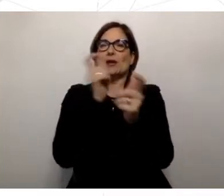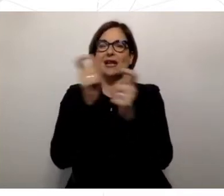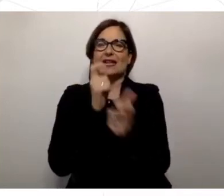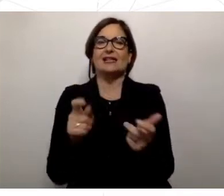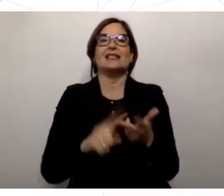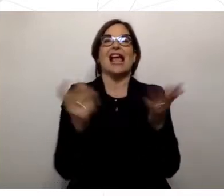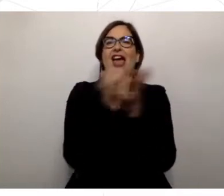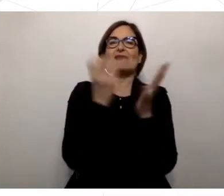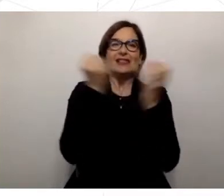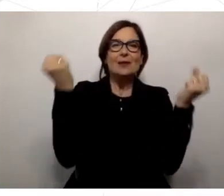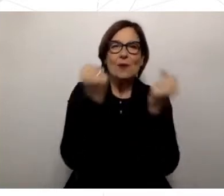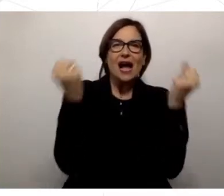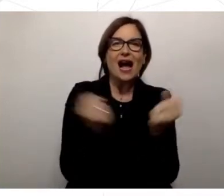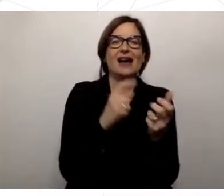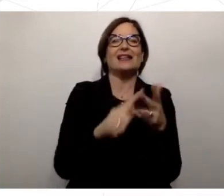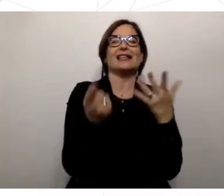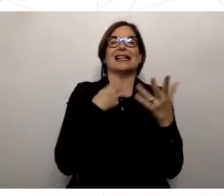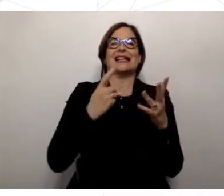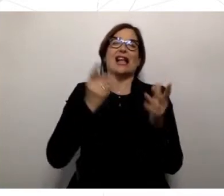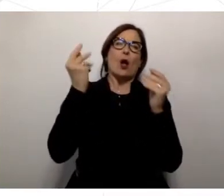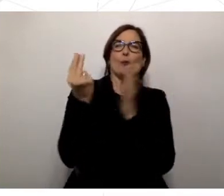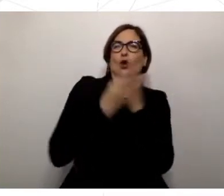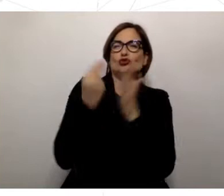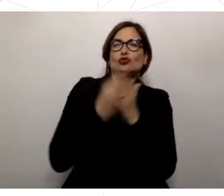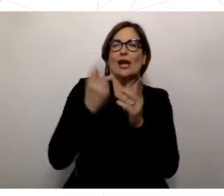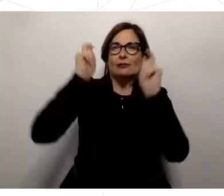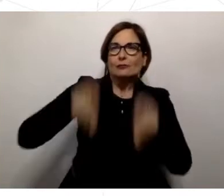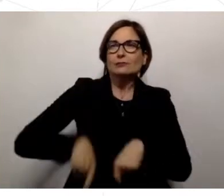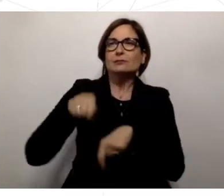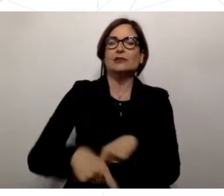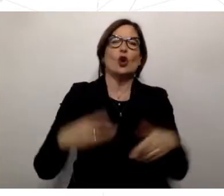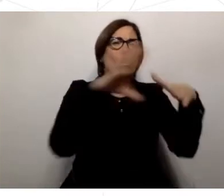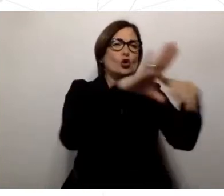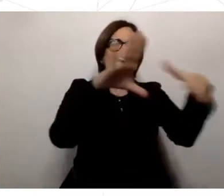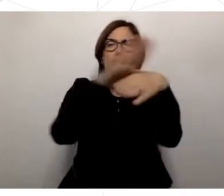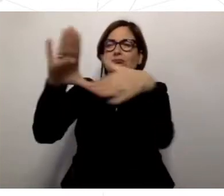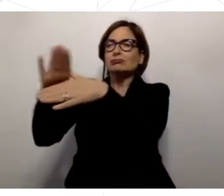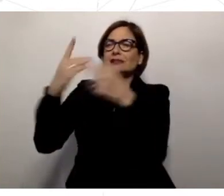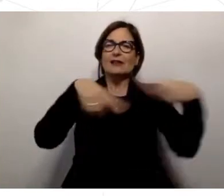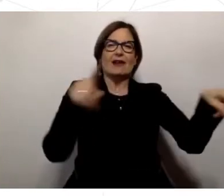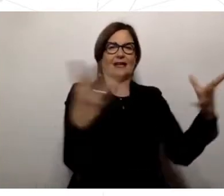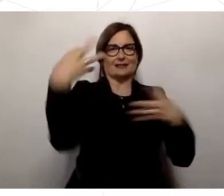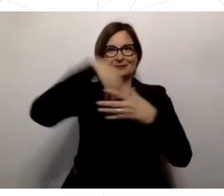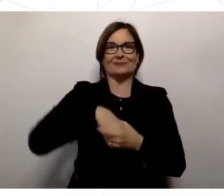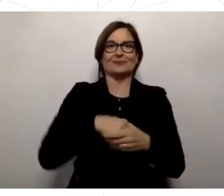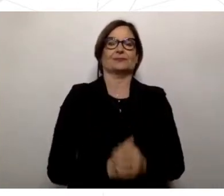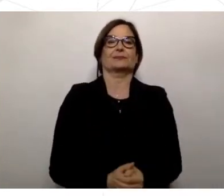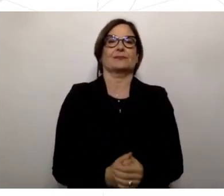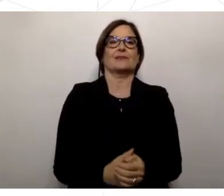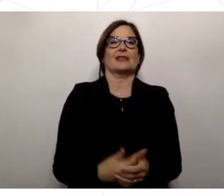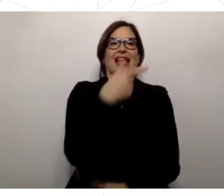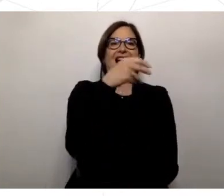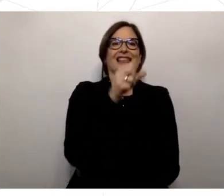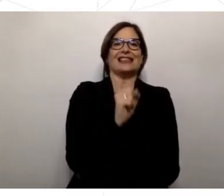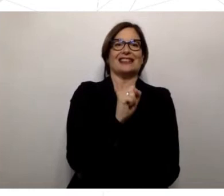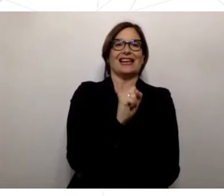public relations events, marketing events, and dozens of design sprints with various teams during that time. Now, the